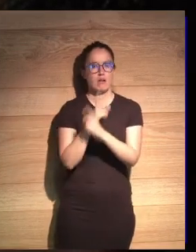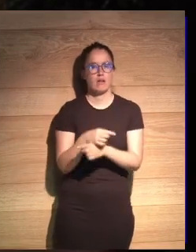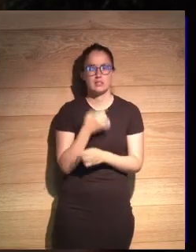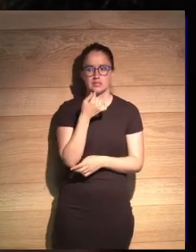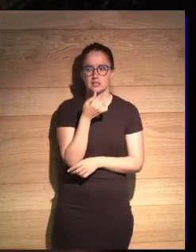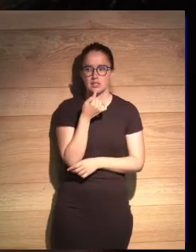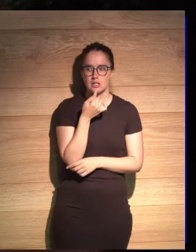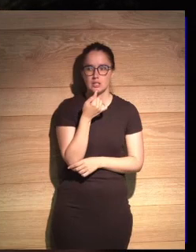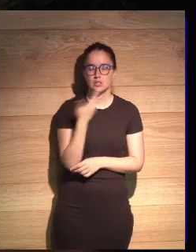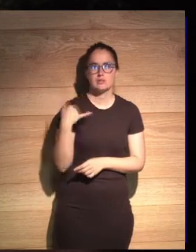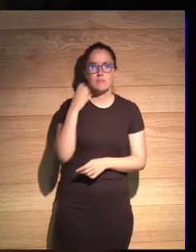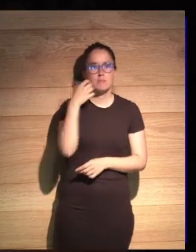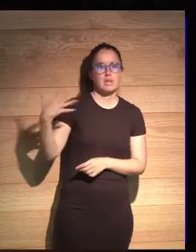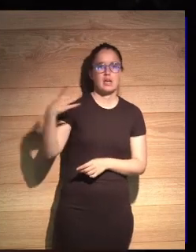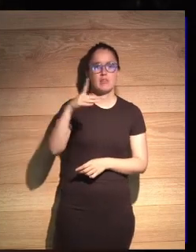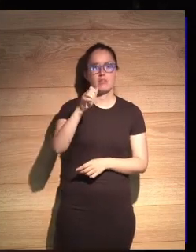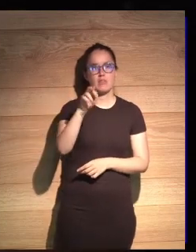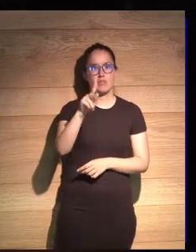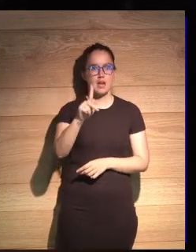about failing and repeating.